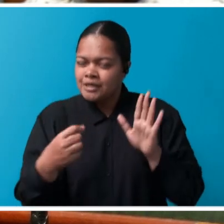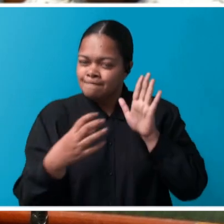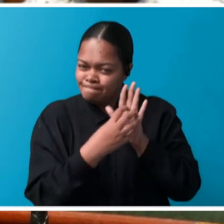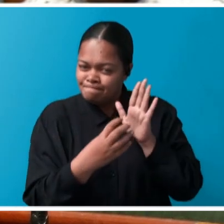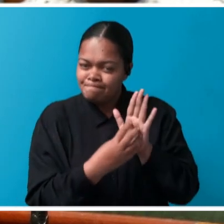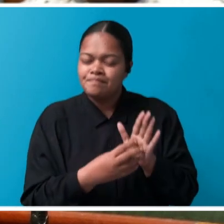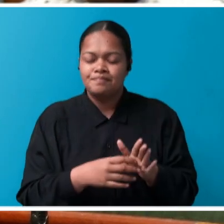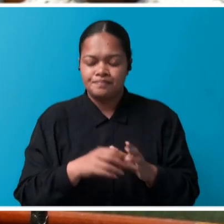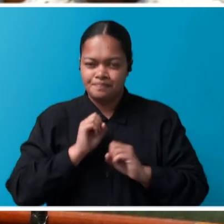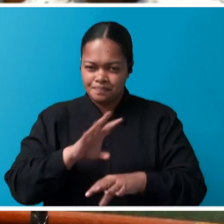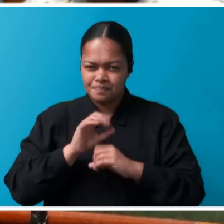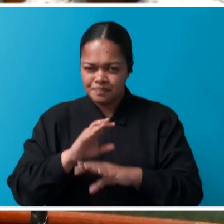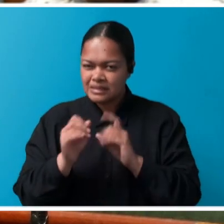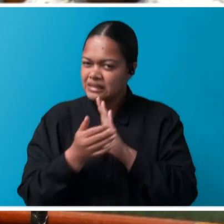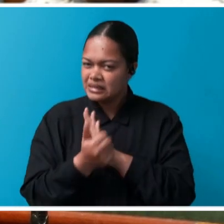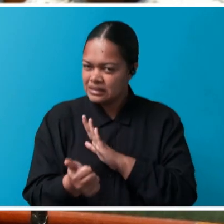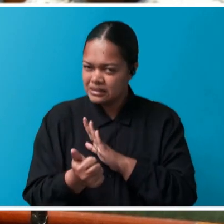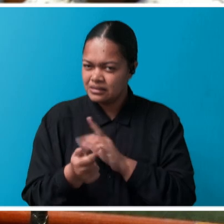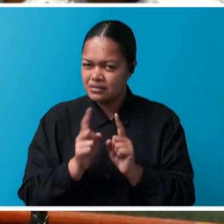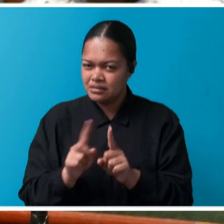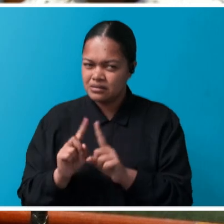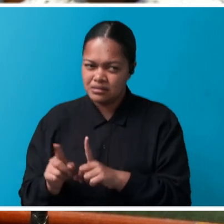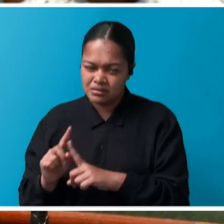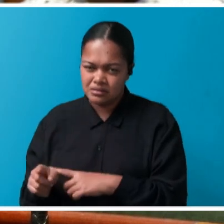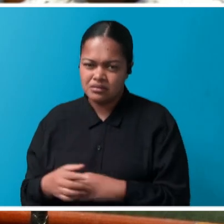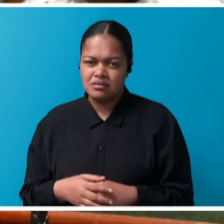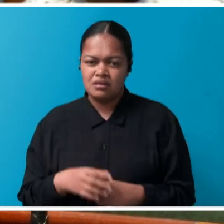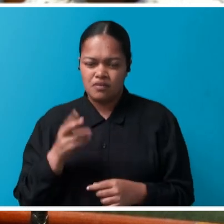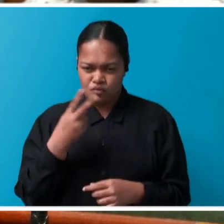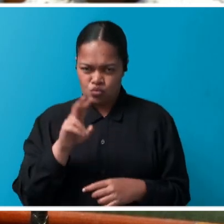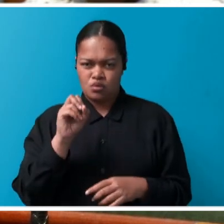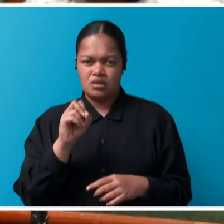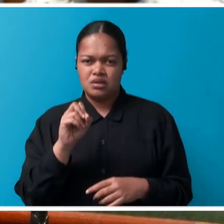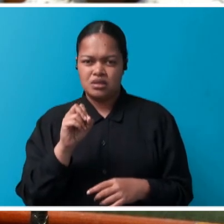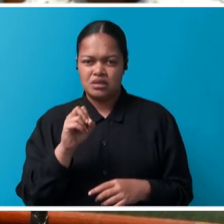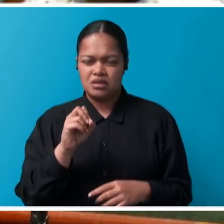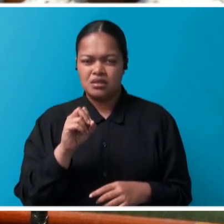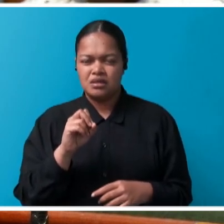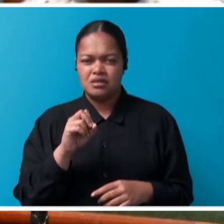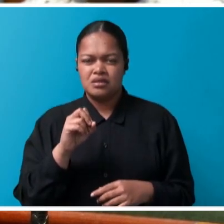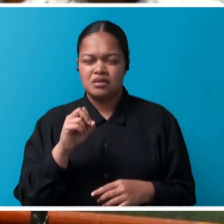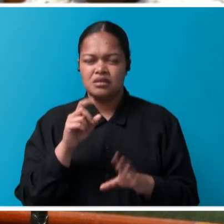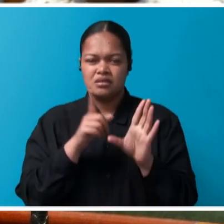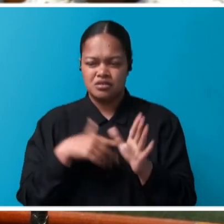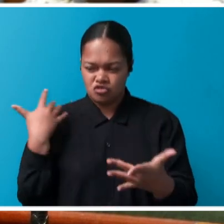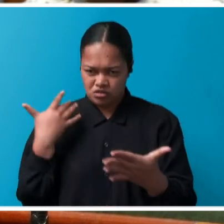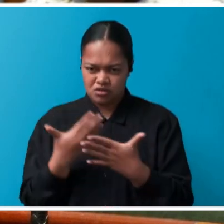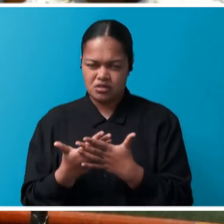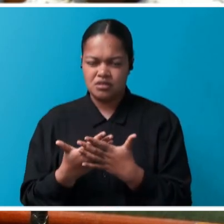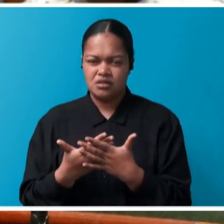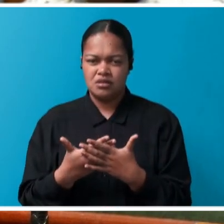with skills necessary for the 21st century that we are in. This means